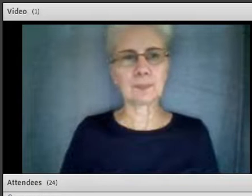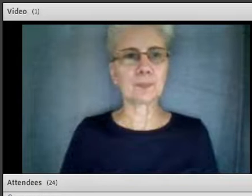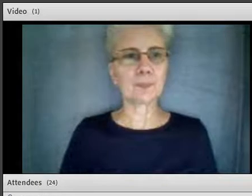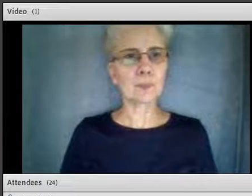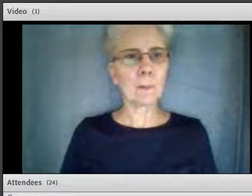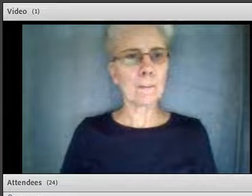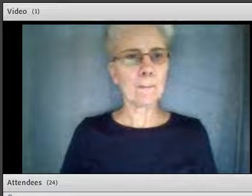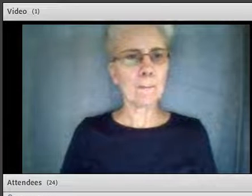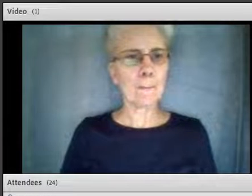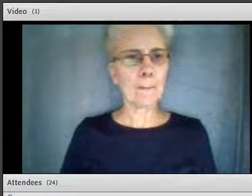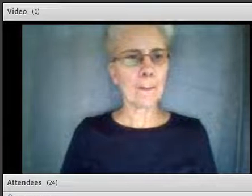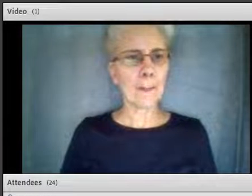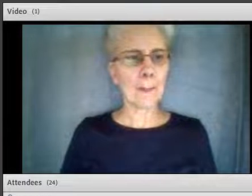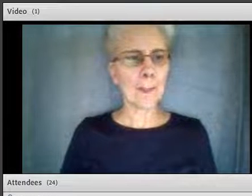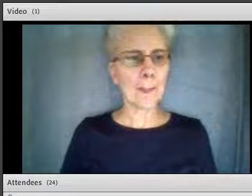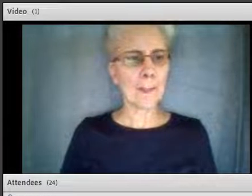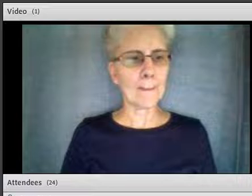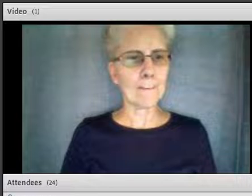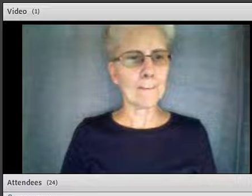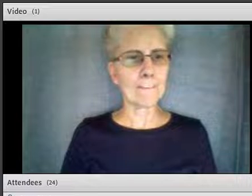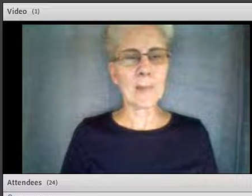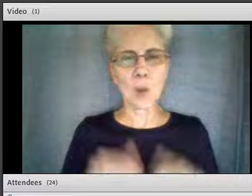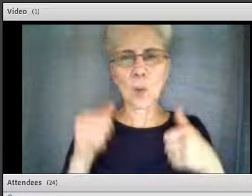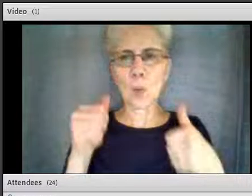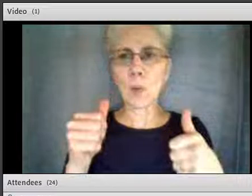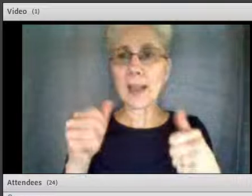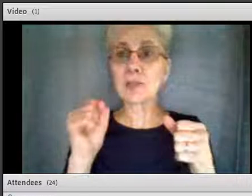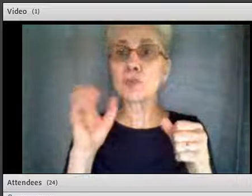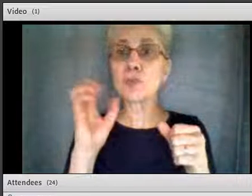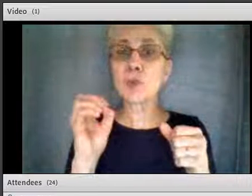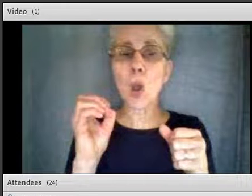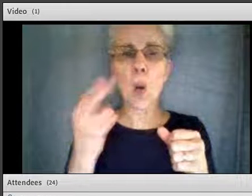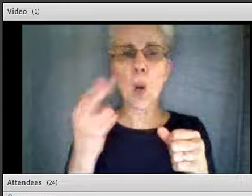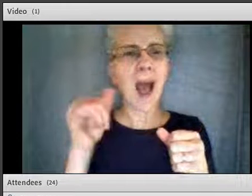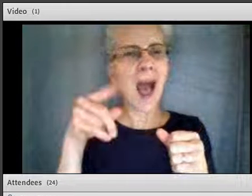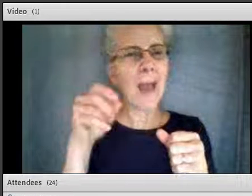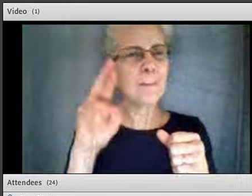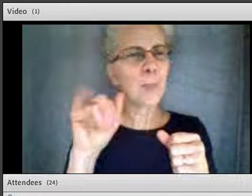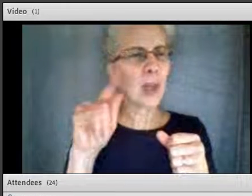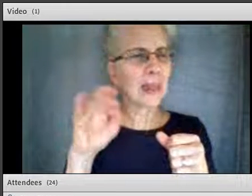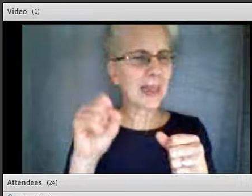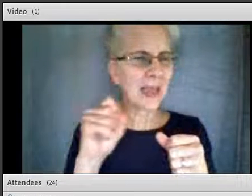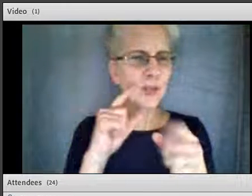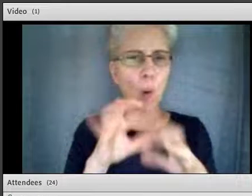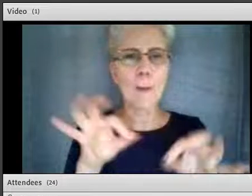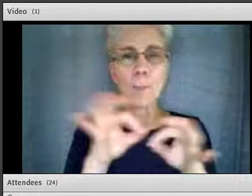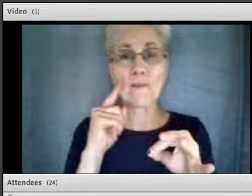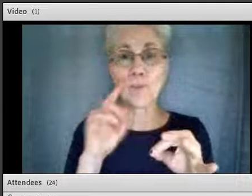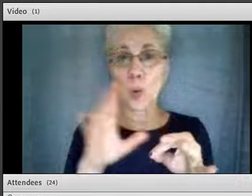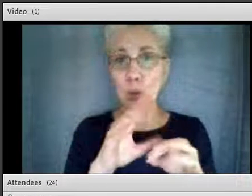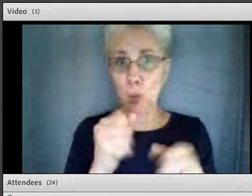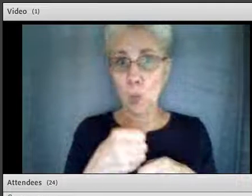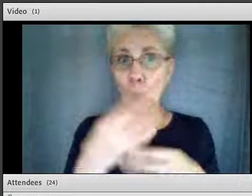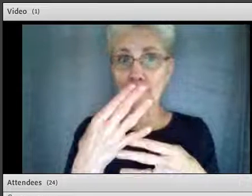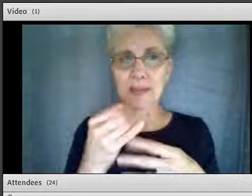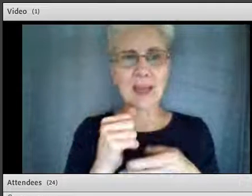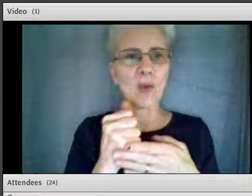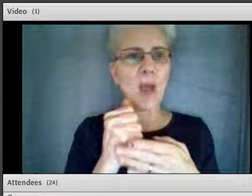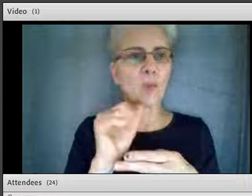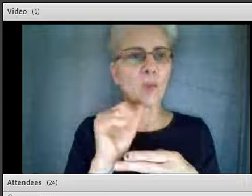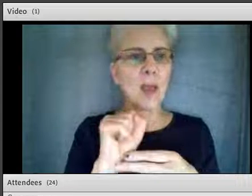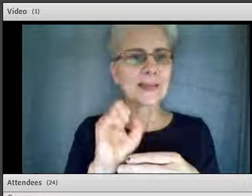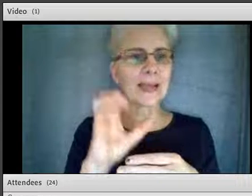Okay, great. So hyperlinks are crucial on your site. They really help with SEO, which is search engine optimization, which we'll talk about